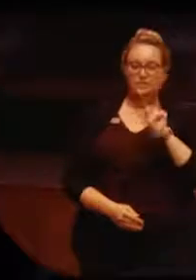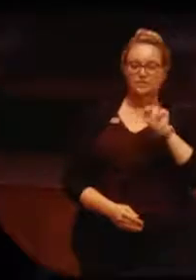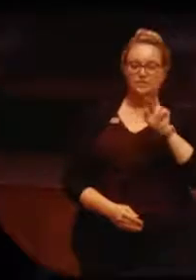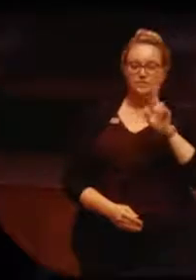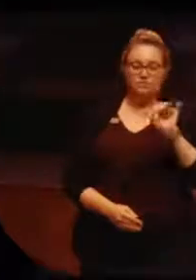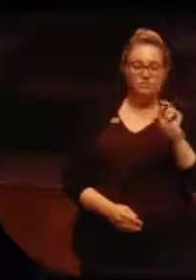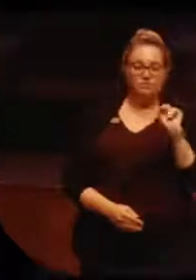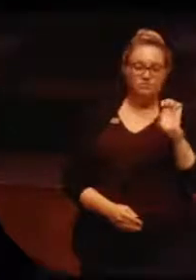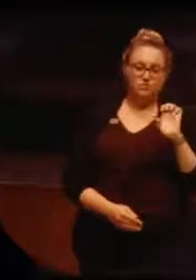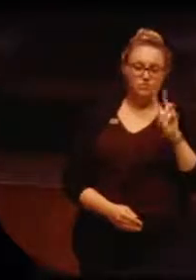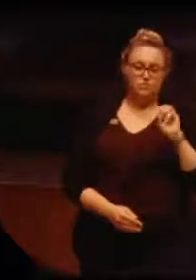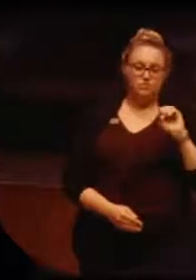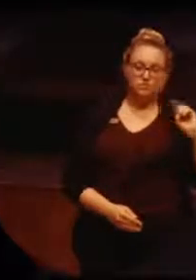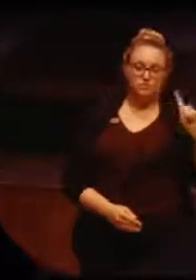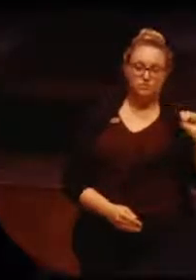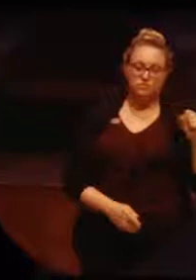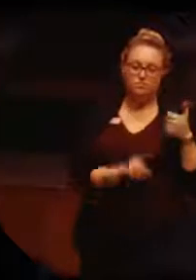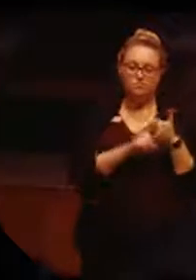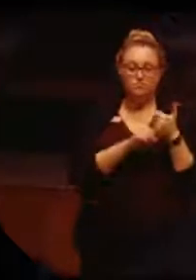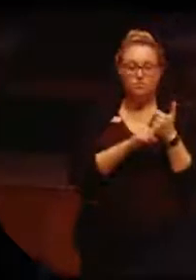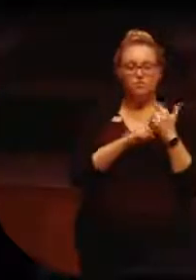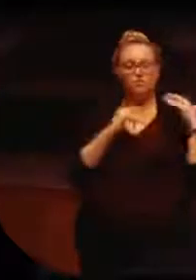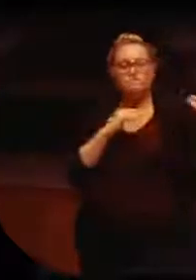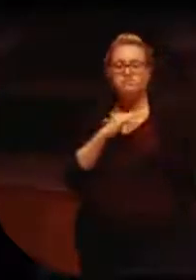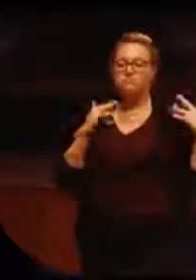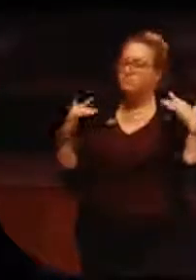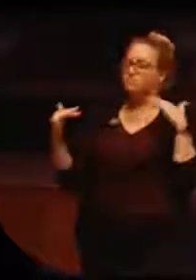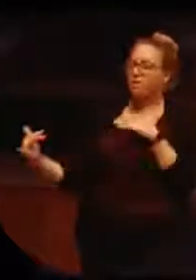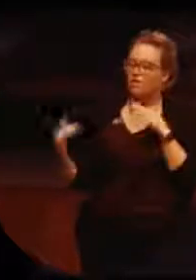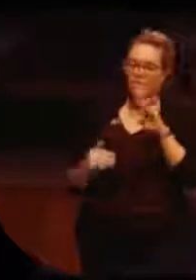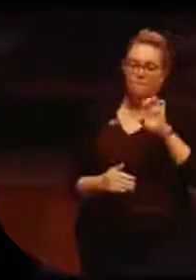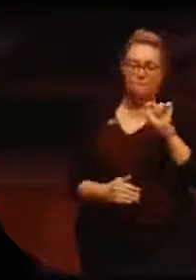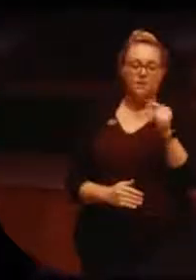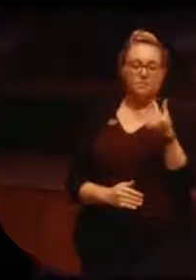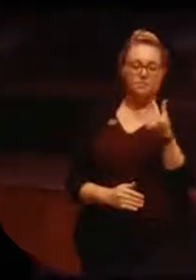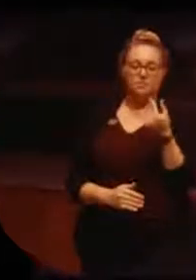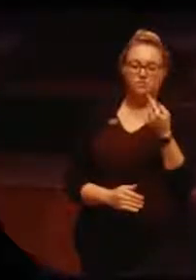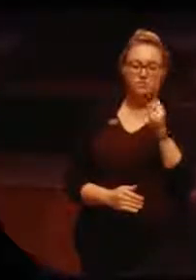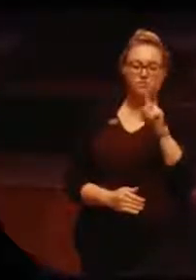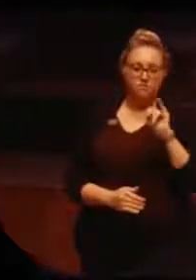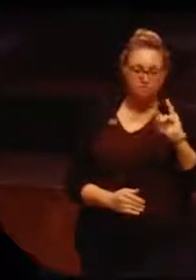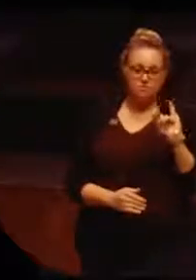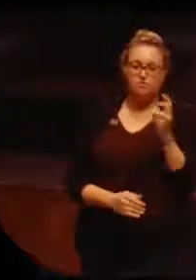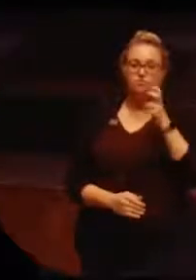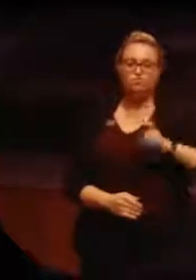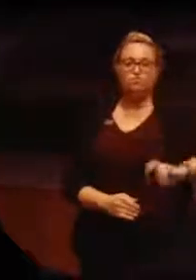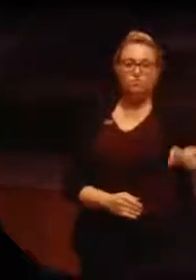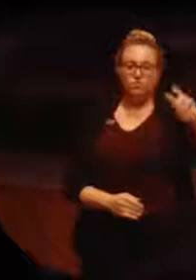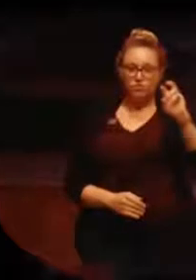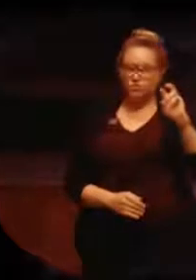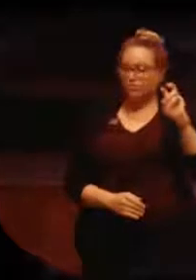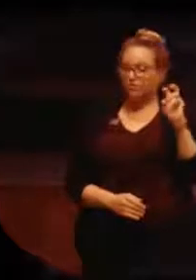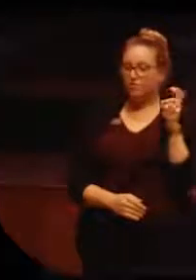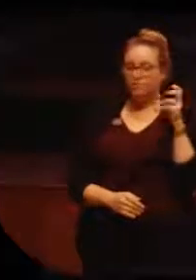who fought valiantly in the Battle of Benghazi. Mr. Wood traveled across the country to join with us in tribute to his